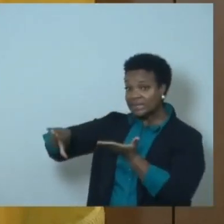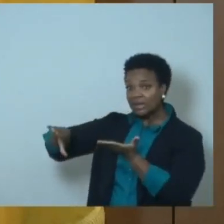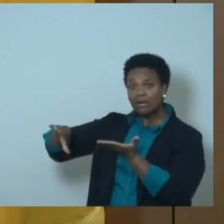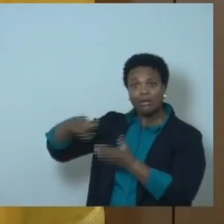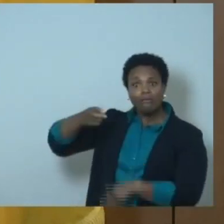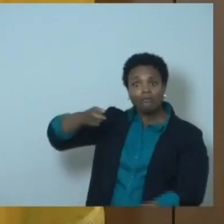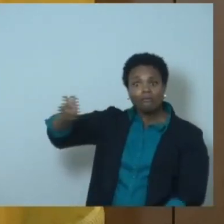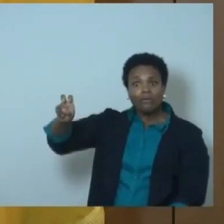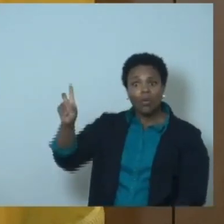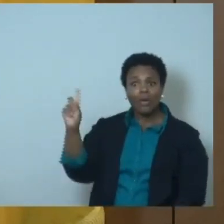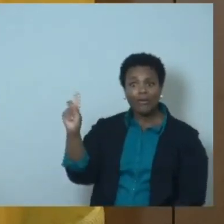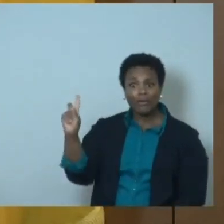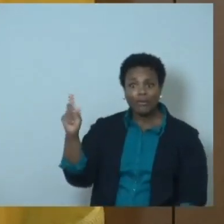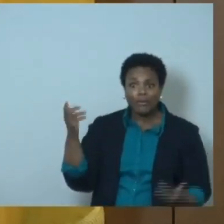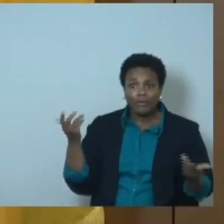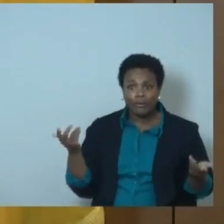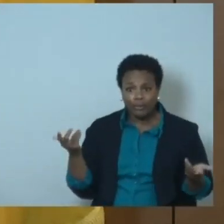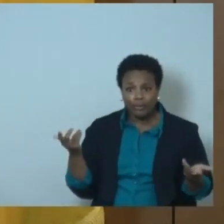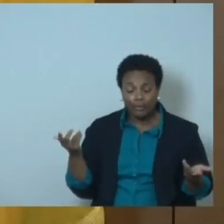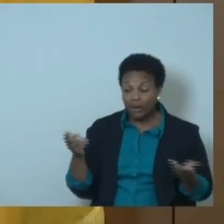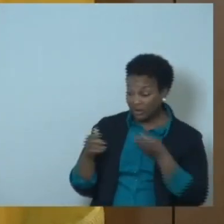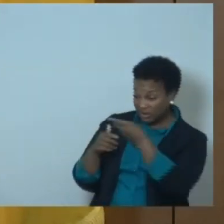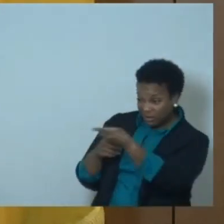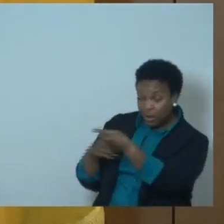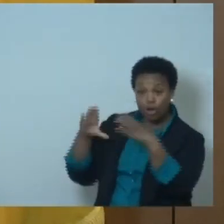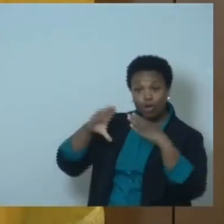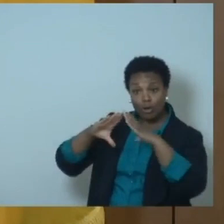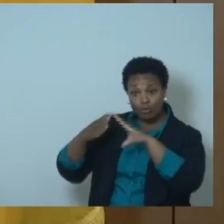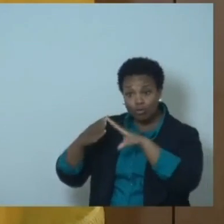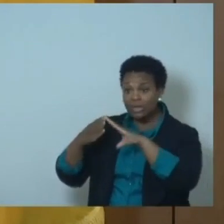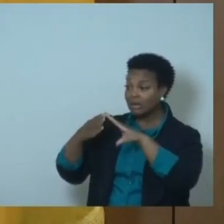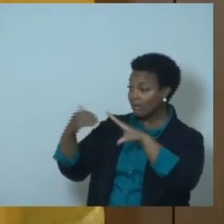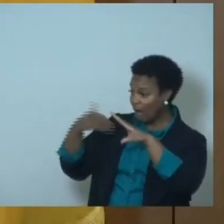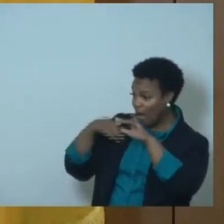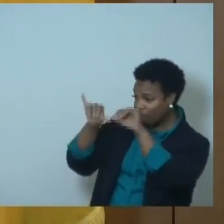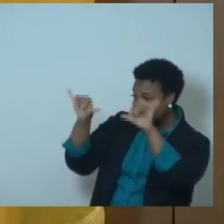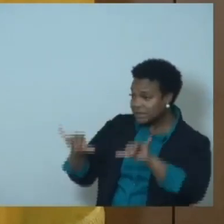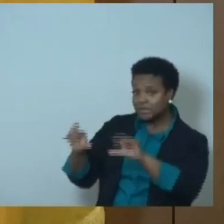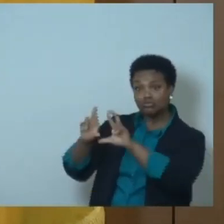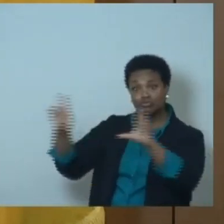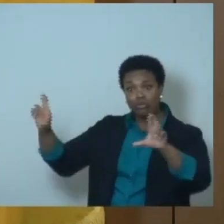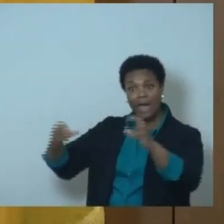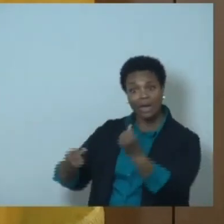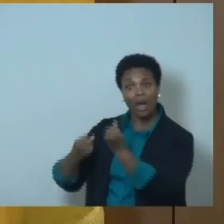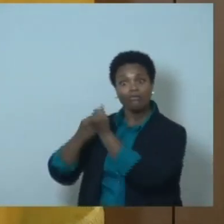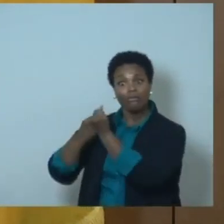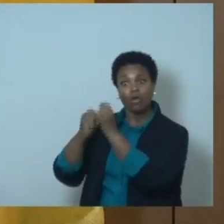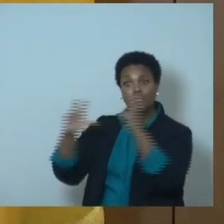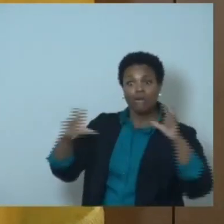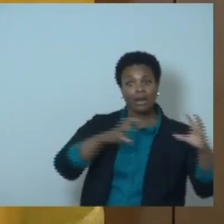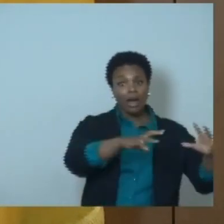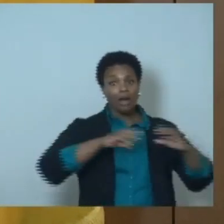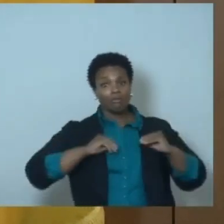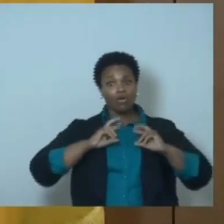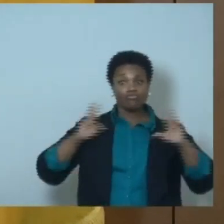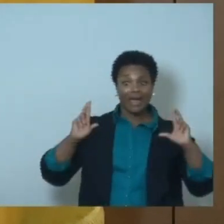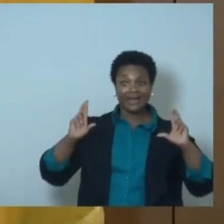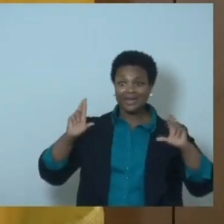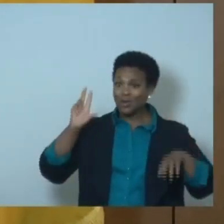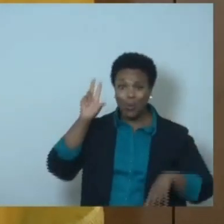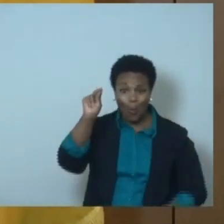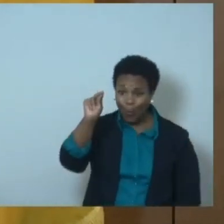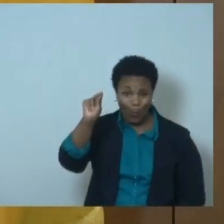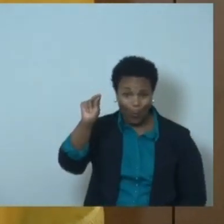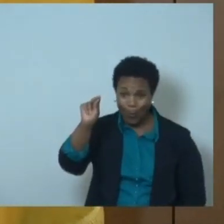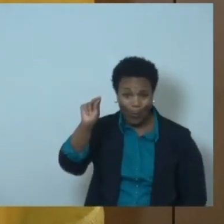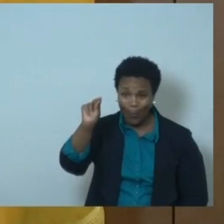the community support systems in place to do that successfully? And I will tell you that this state doesn't.